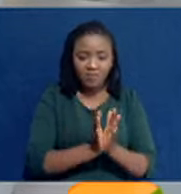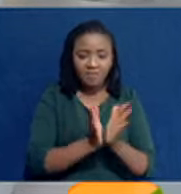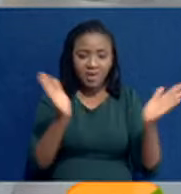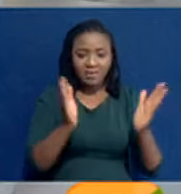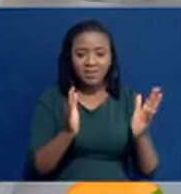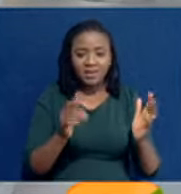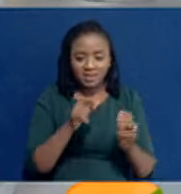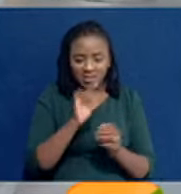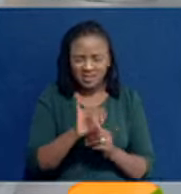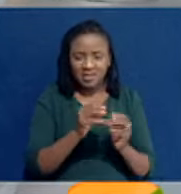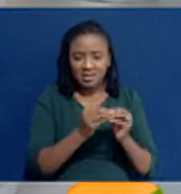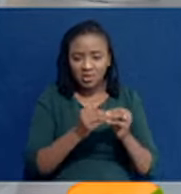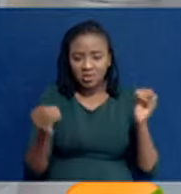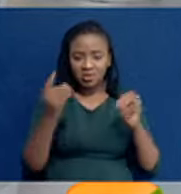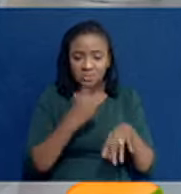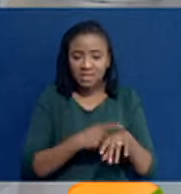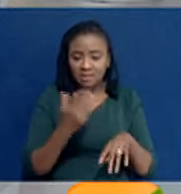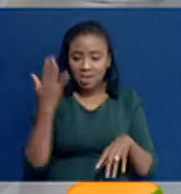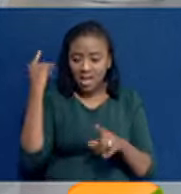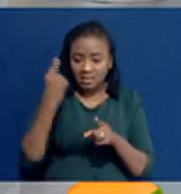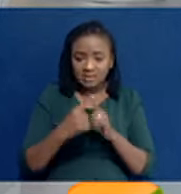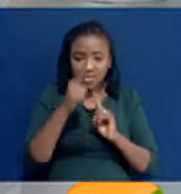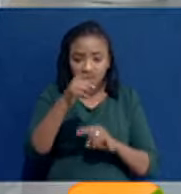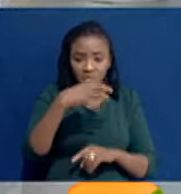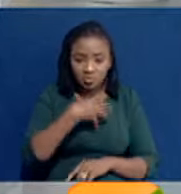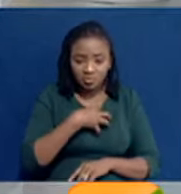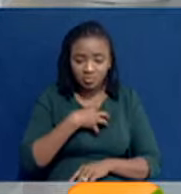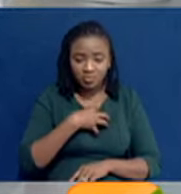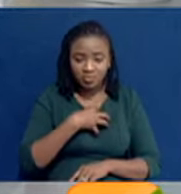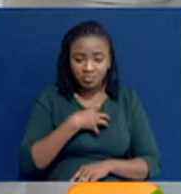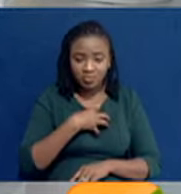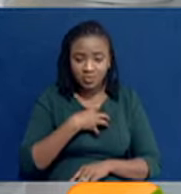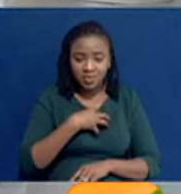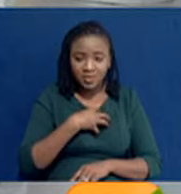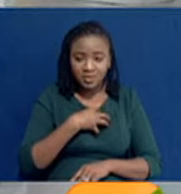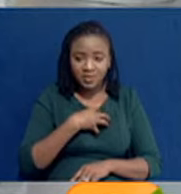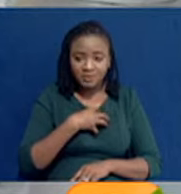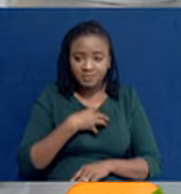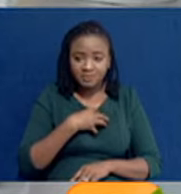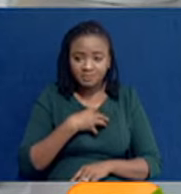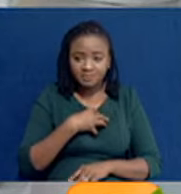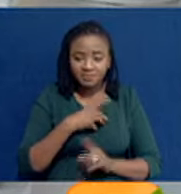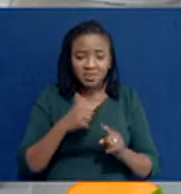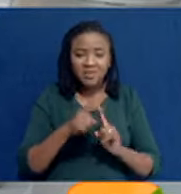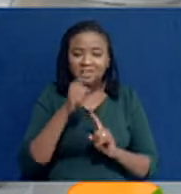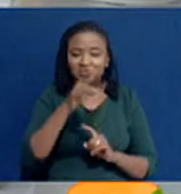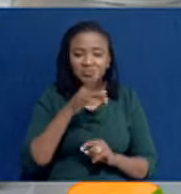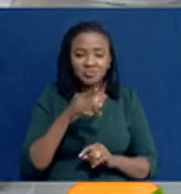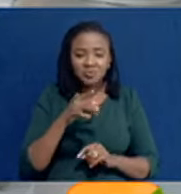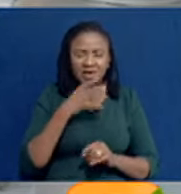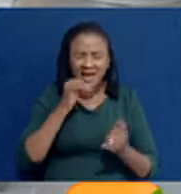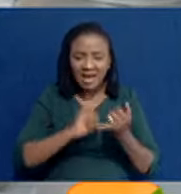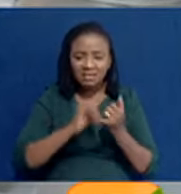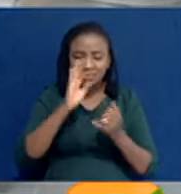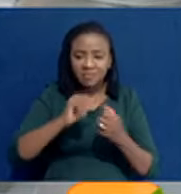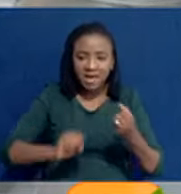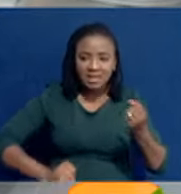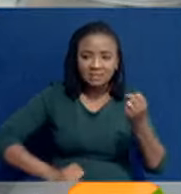long as you did. You retired last year. How important was it to have his backing, his